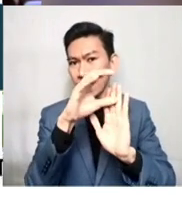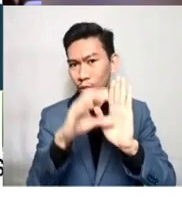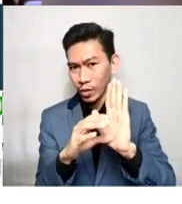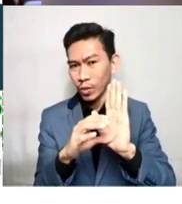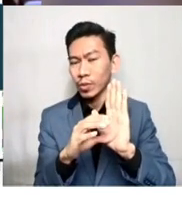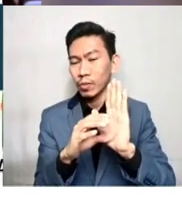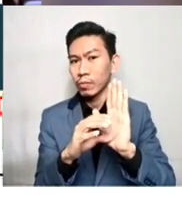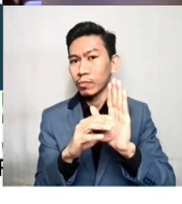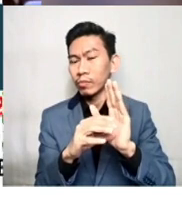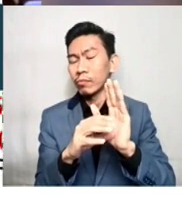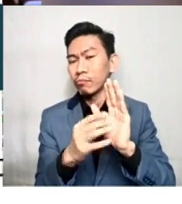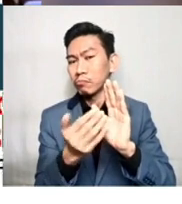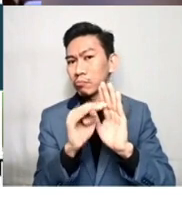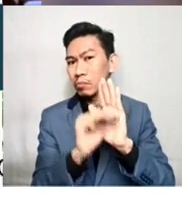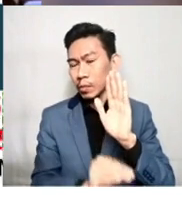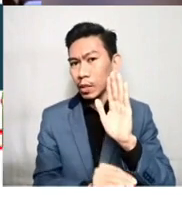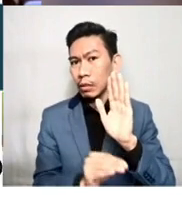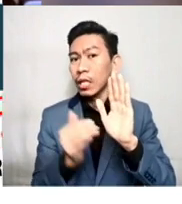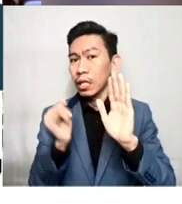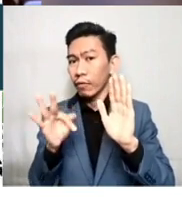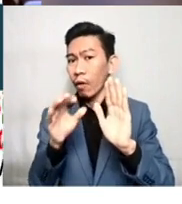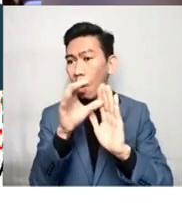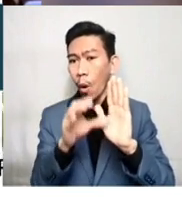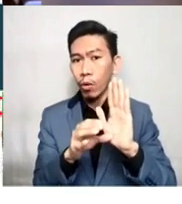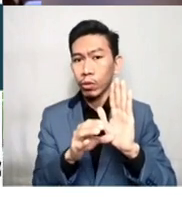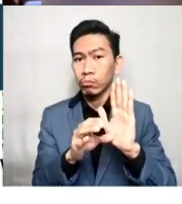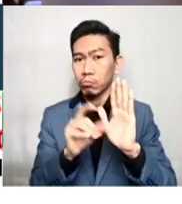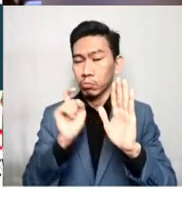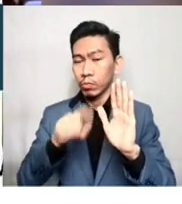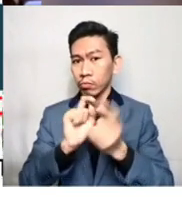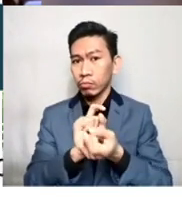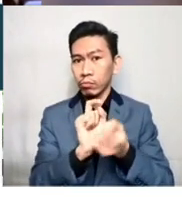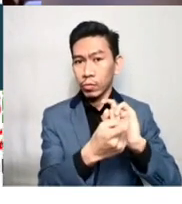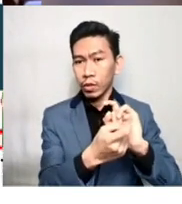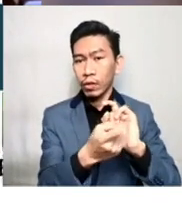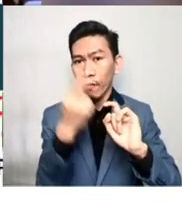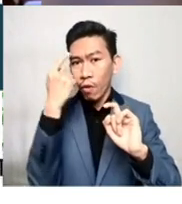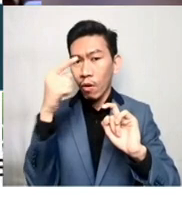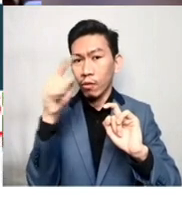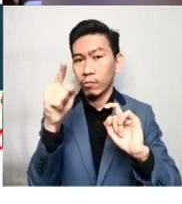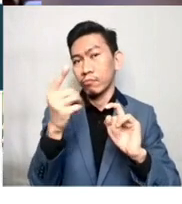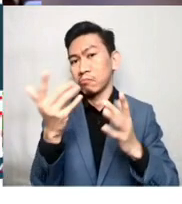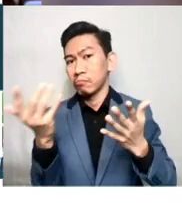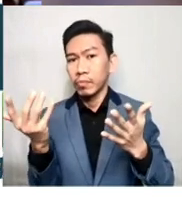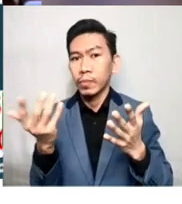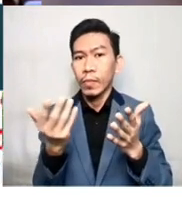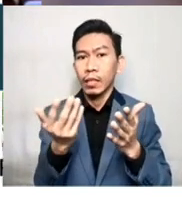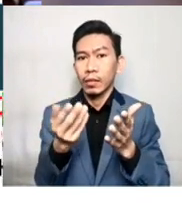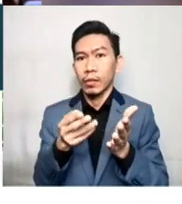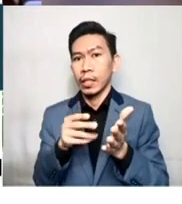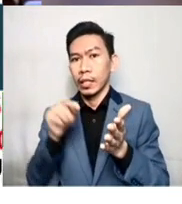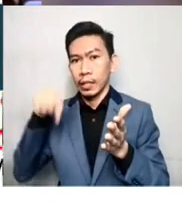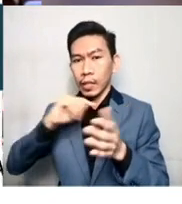Constitution needs to be amended to ensure that the integrity of the country, the